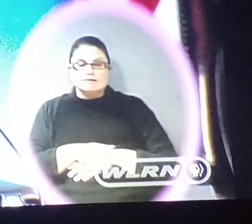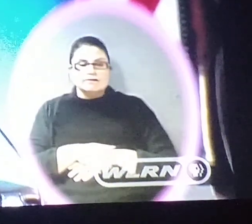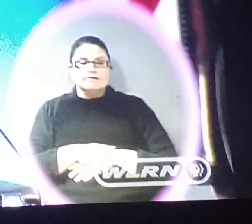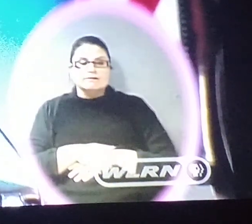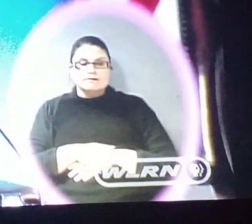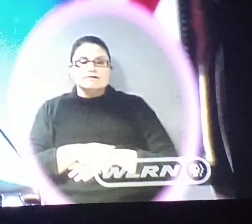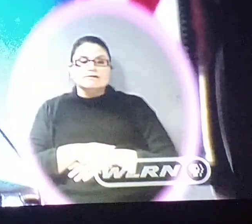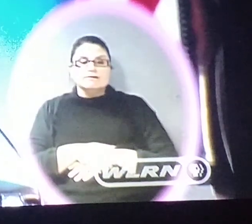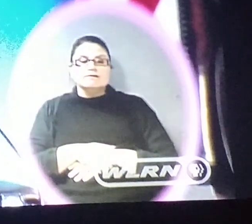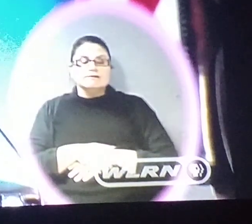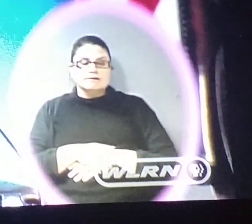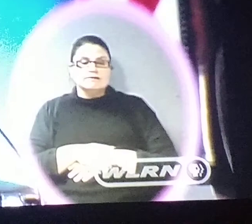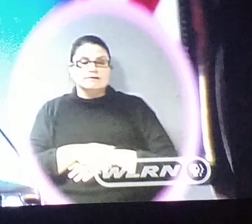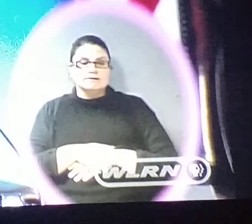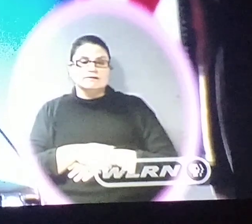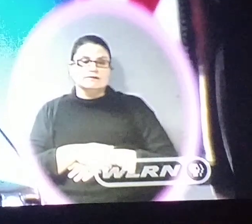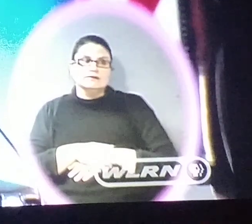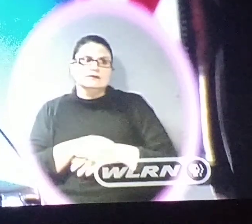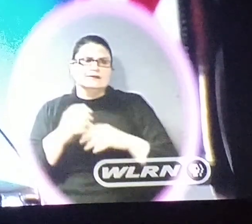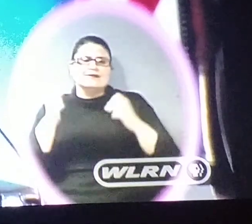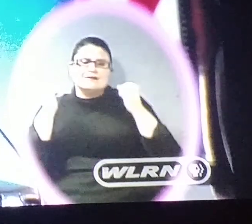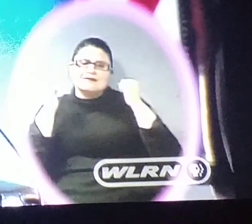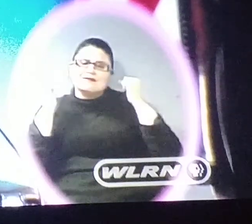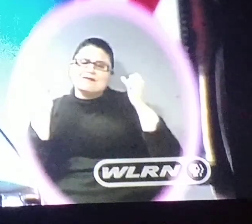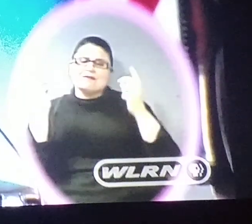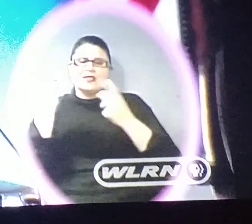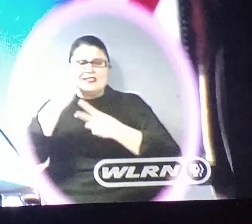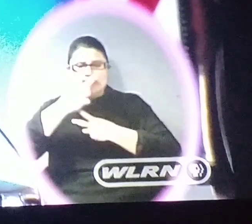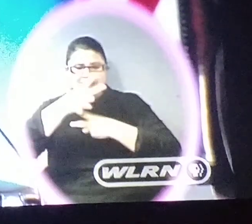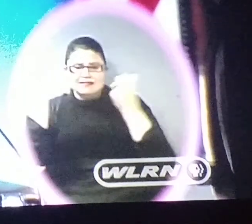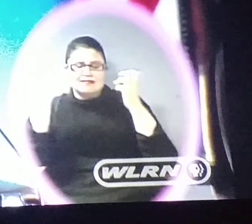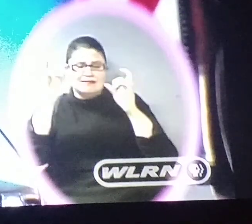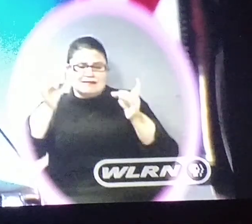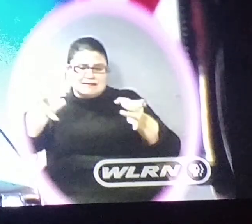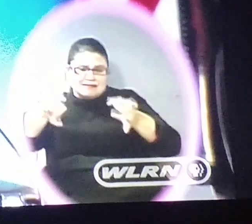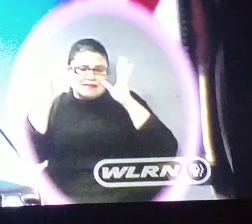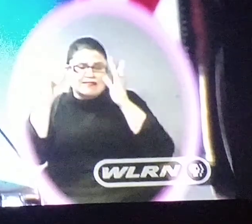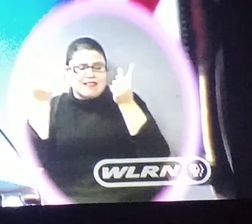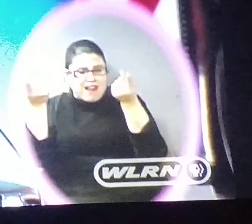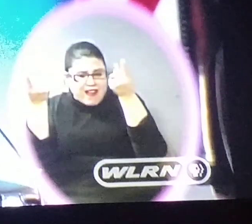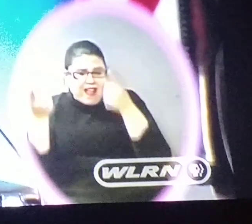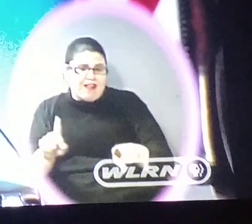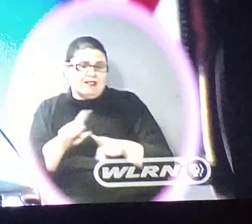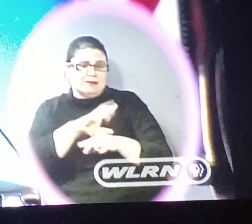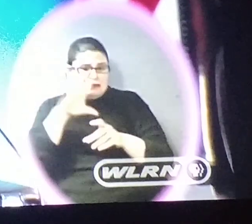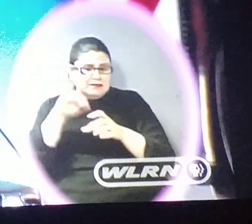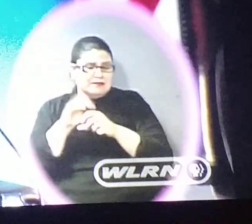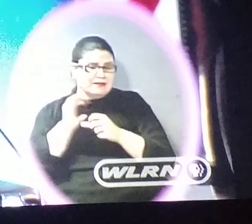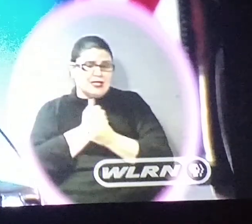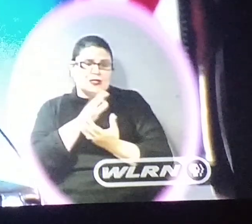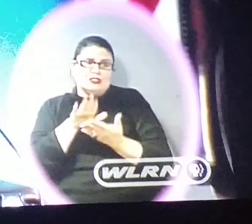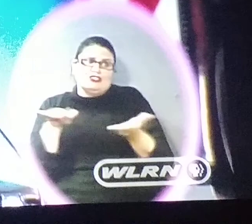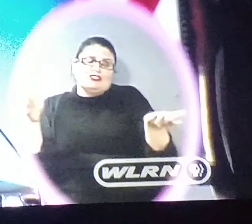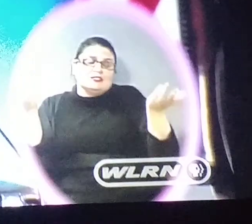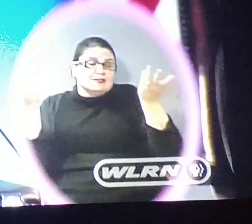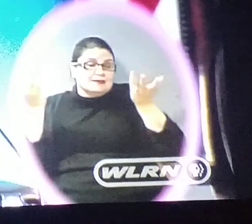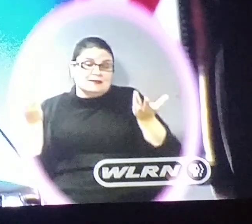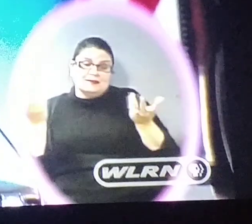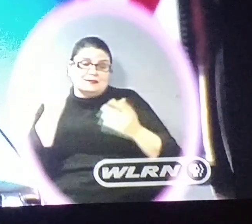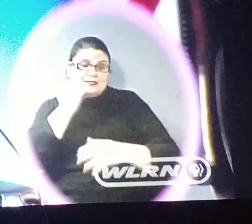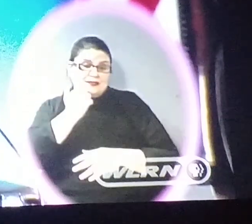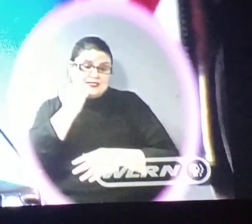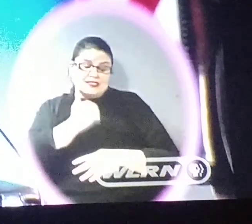there are many violent crimes that happen in our community impacting our children. And that's something that is taken into